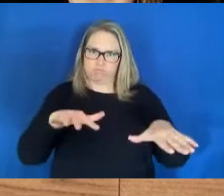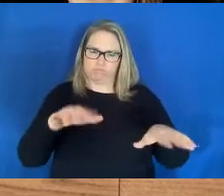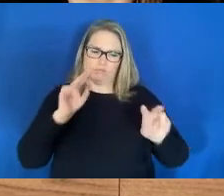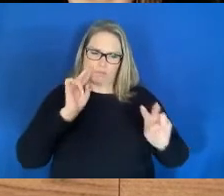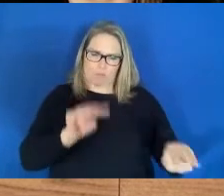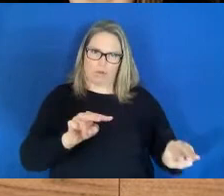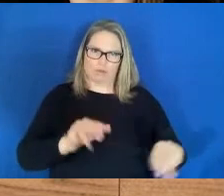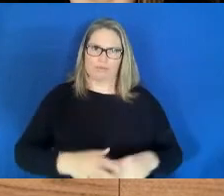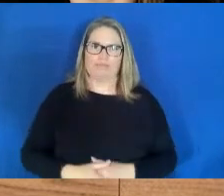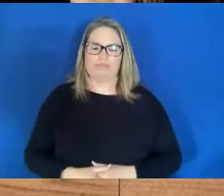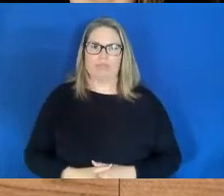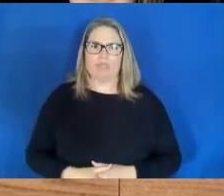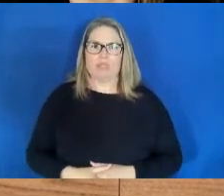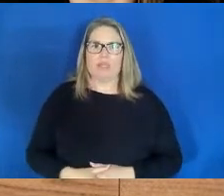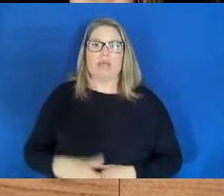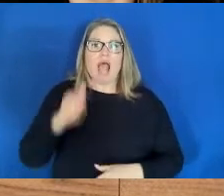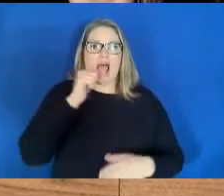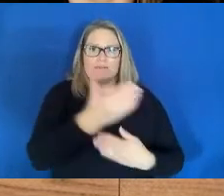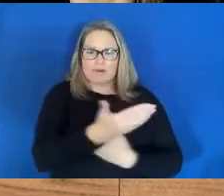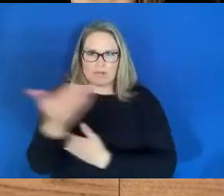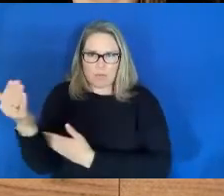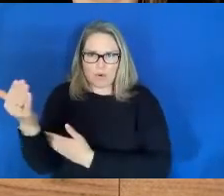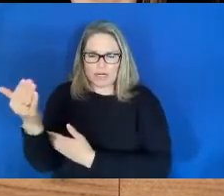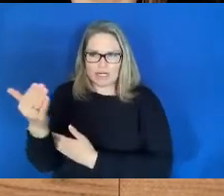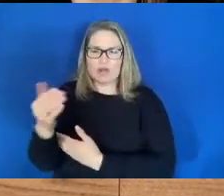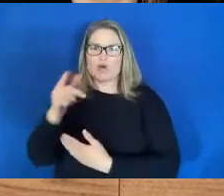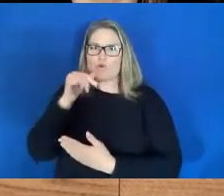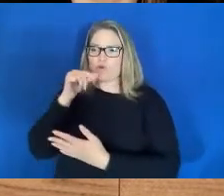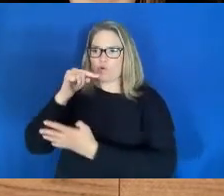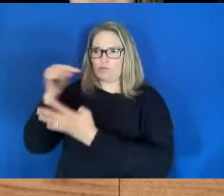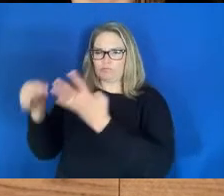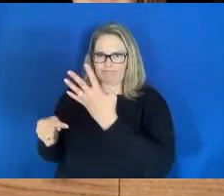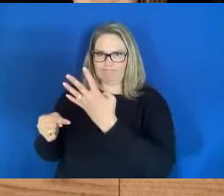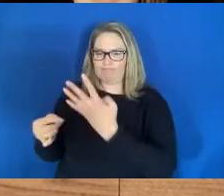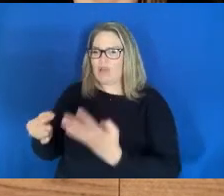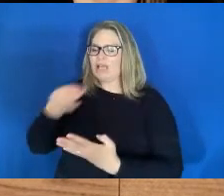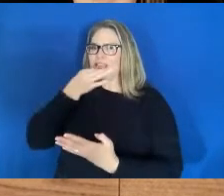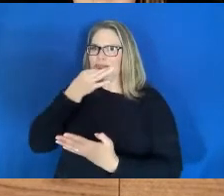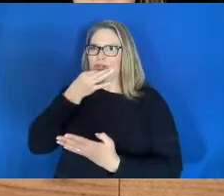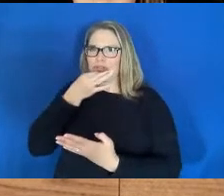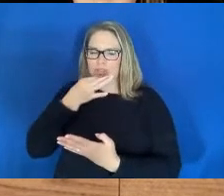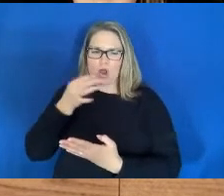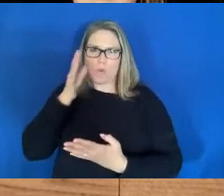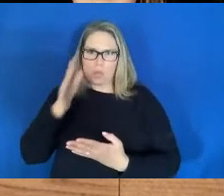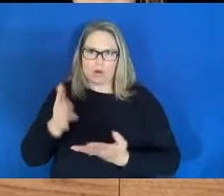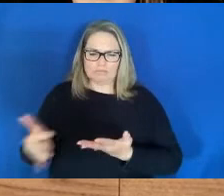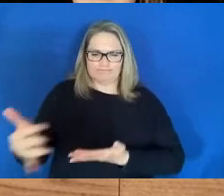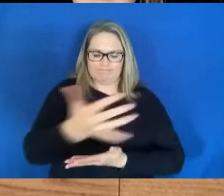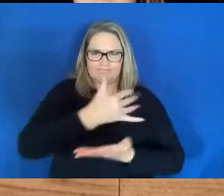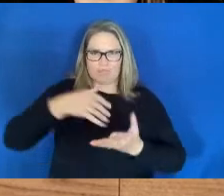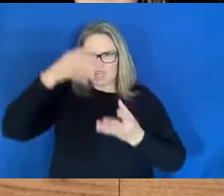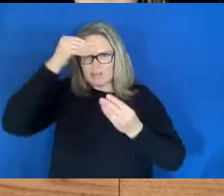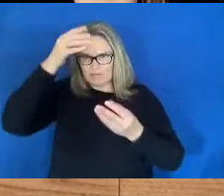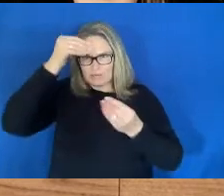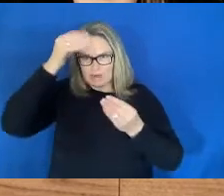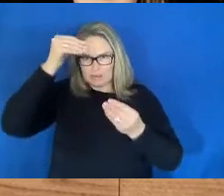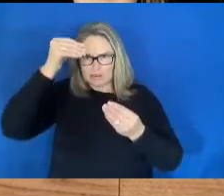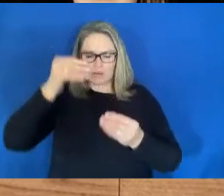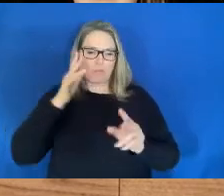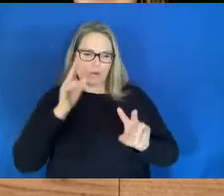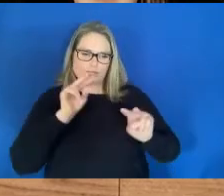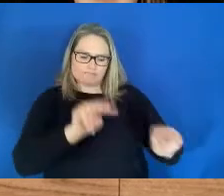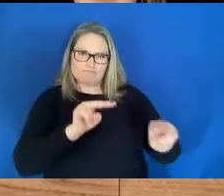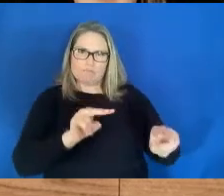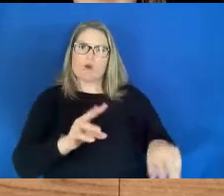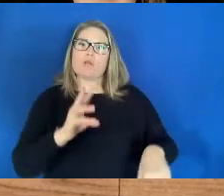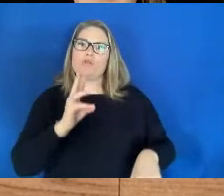Each morning, officials will collect data from various partners and use this in the river modeling and forecasting. The